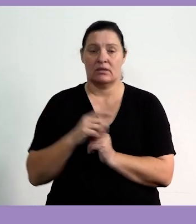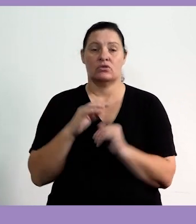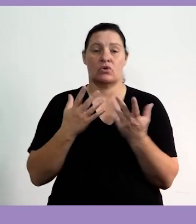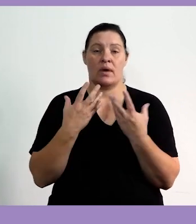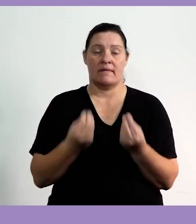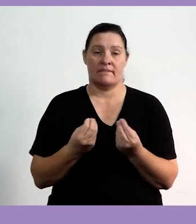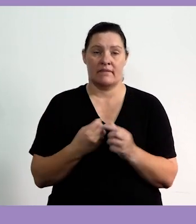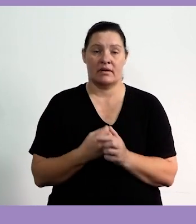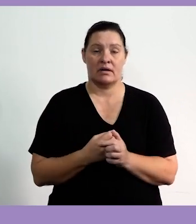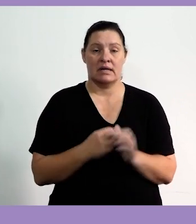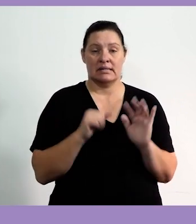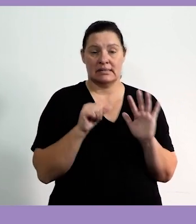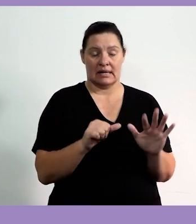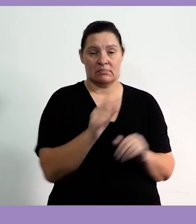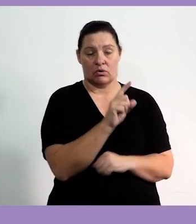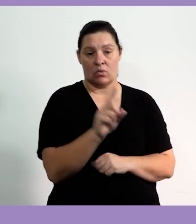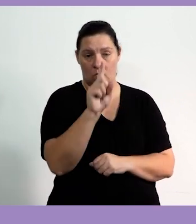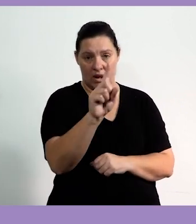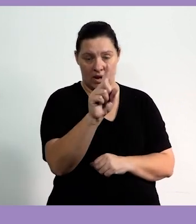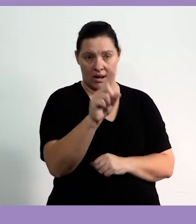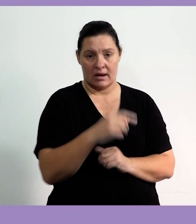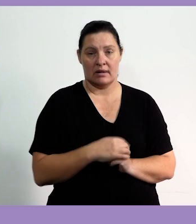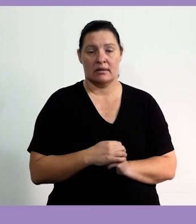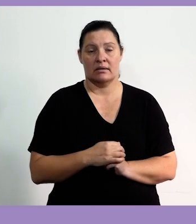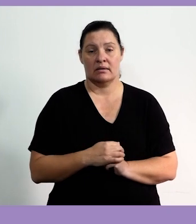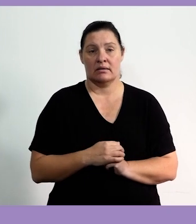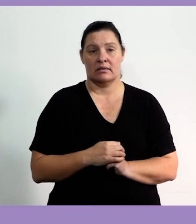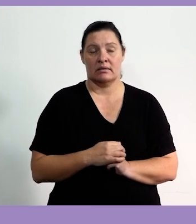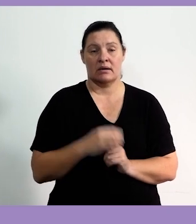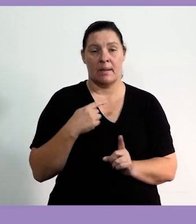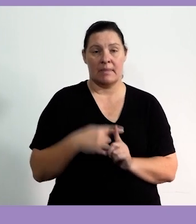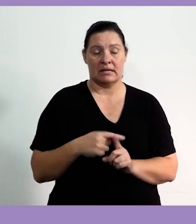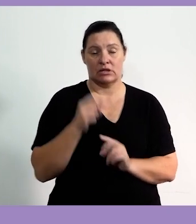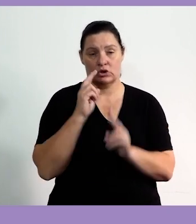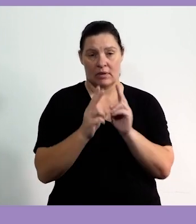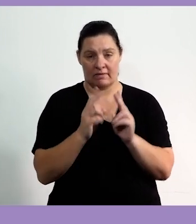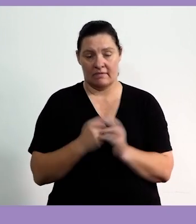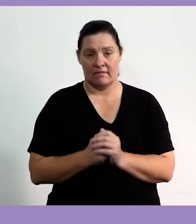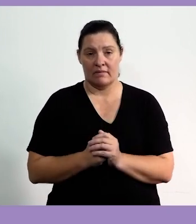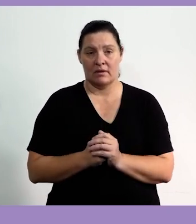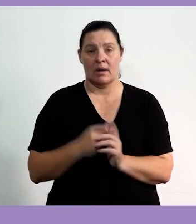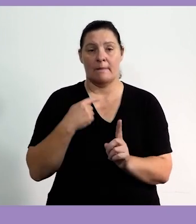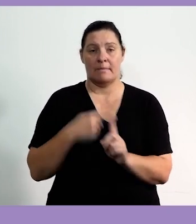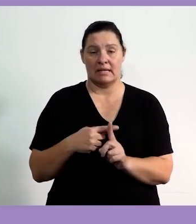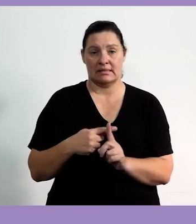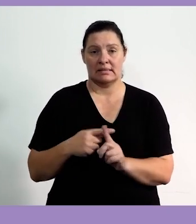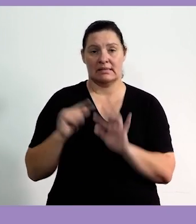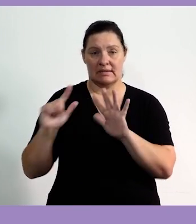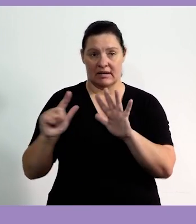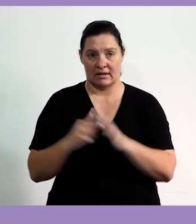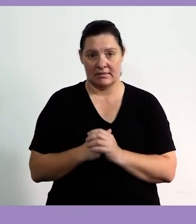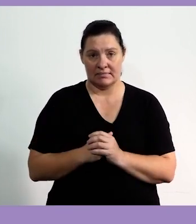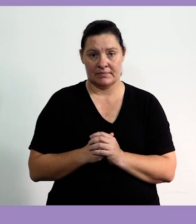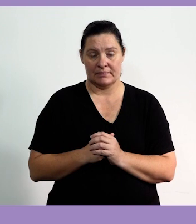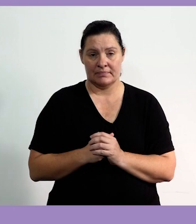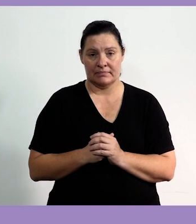all the exponents. So we have 6 raised to the exponent 1 plus 12